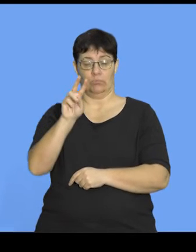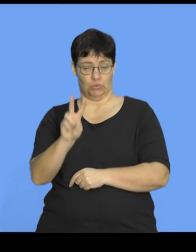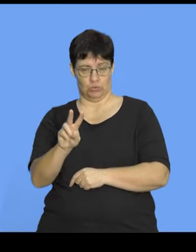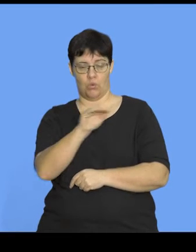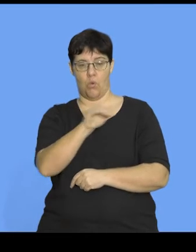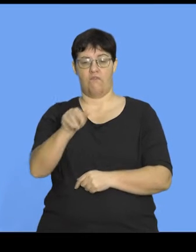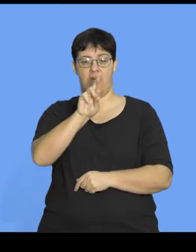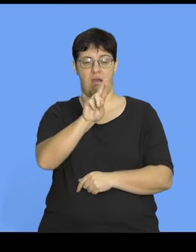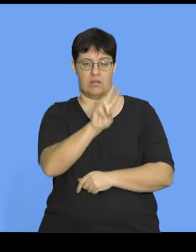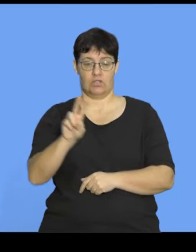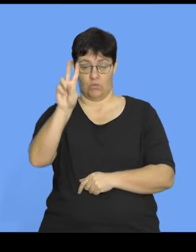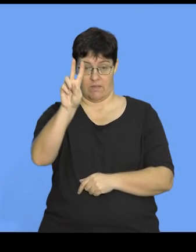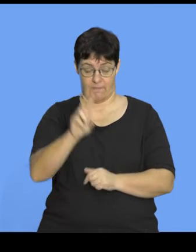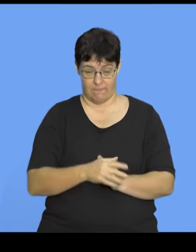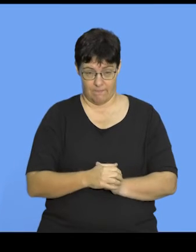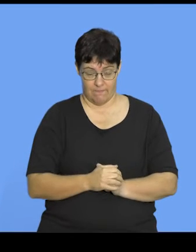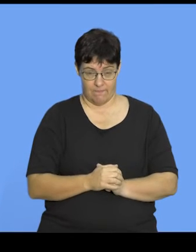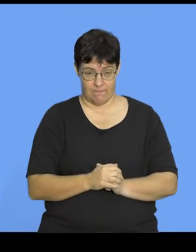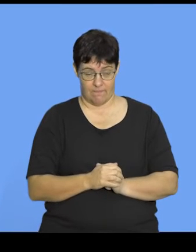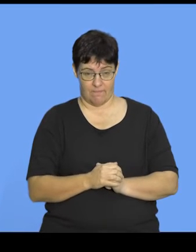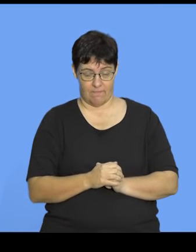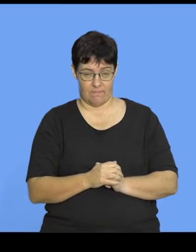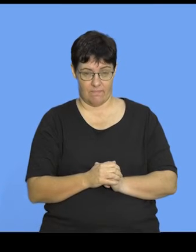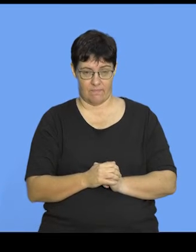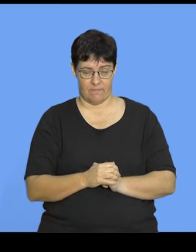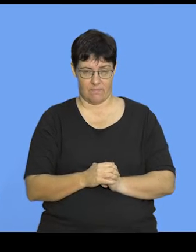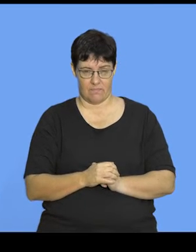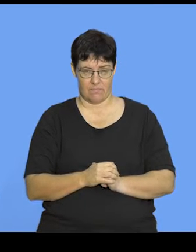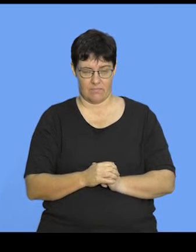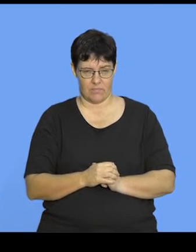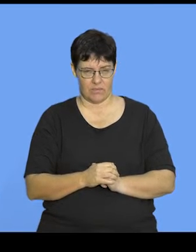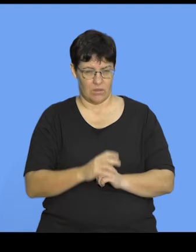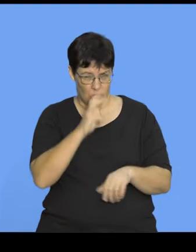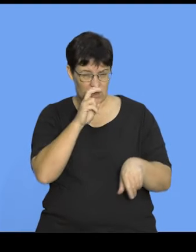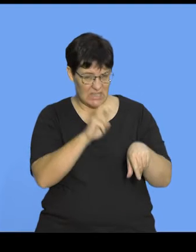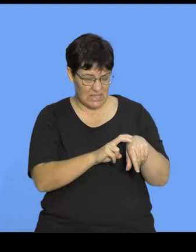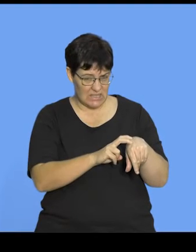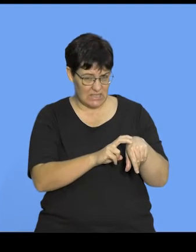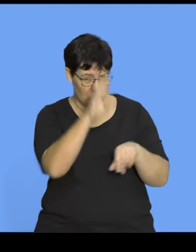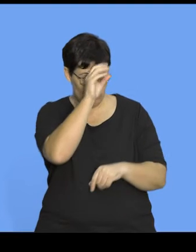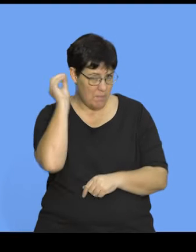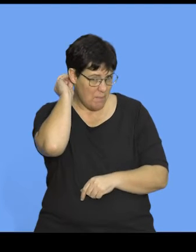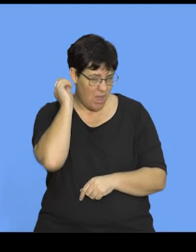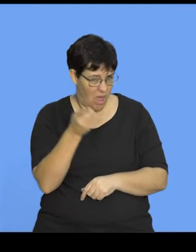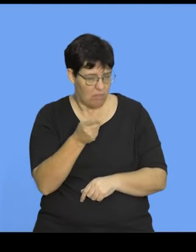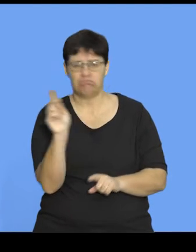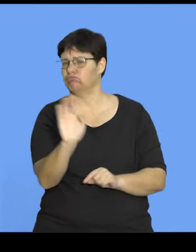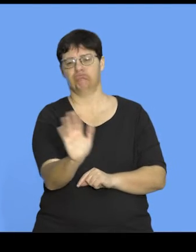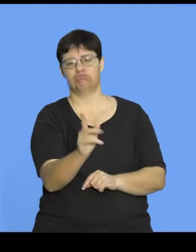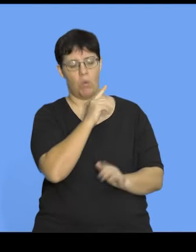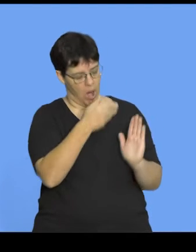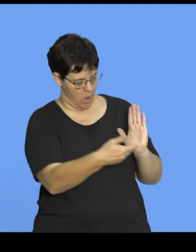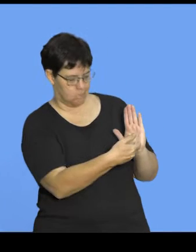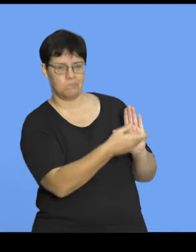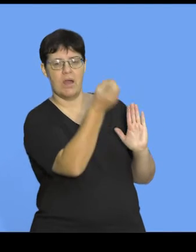m2 over r squared. Do you need to remember this equation? No, because